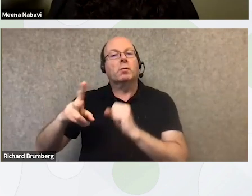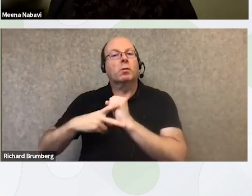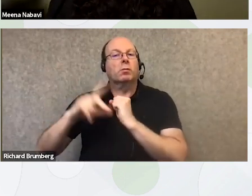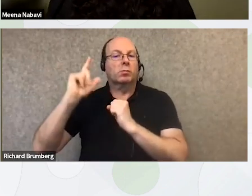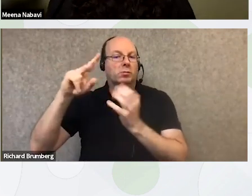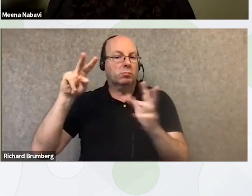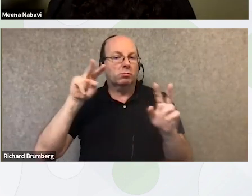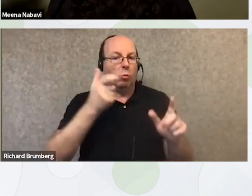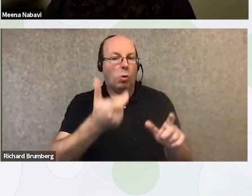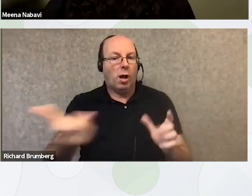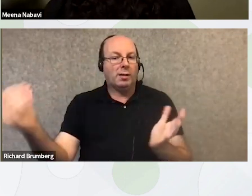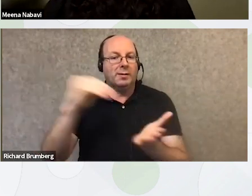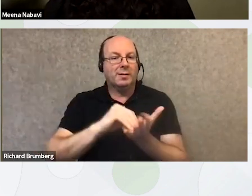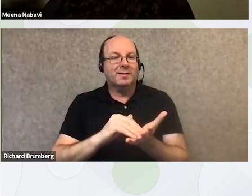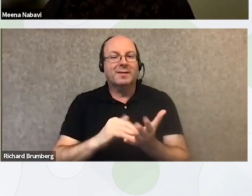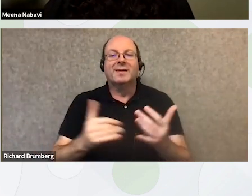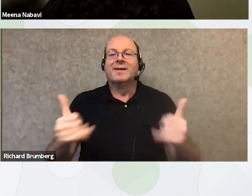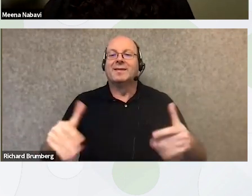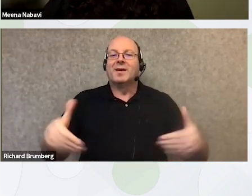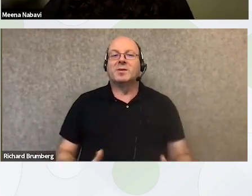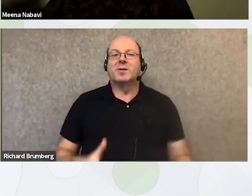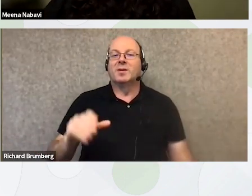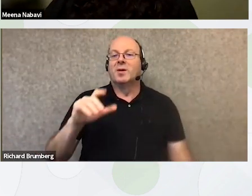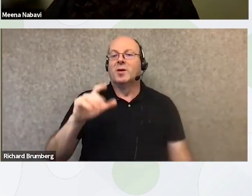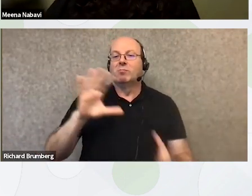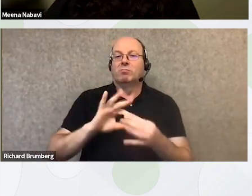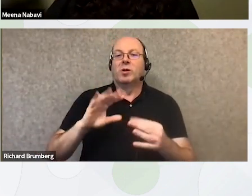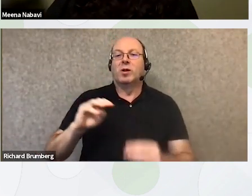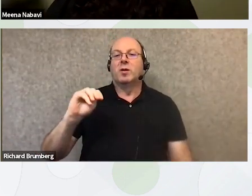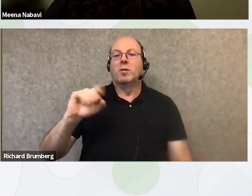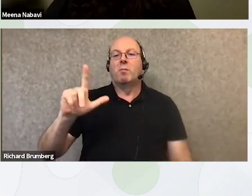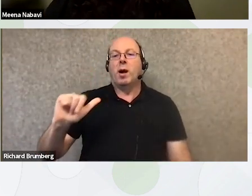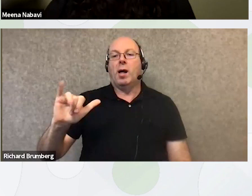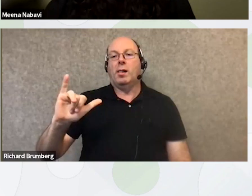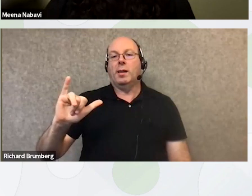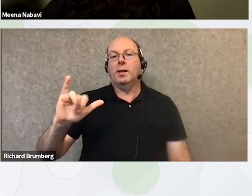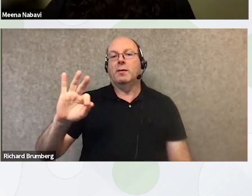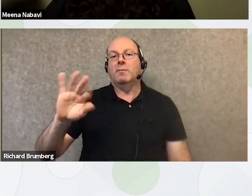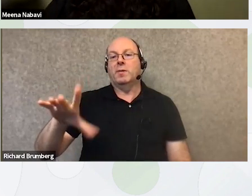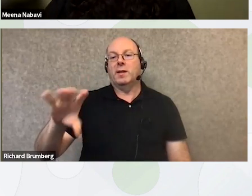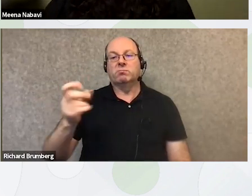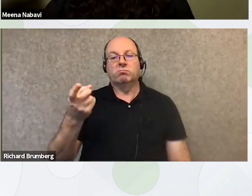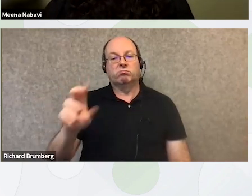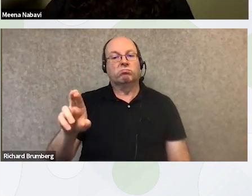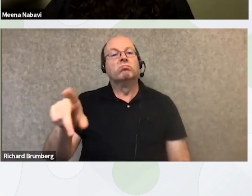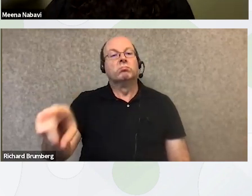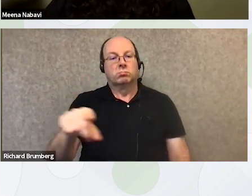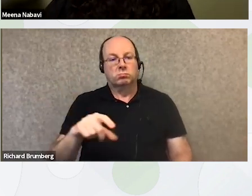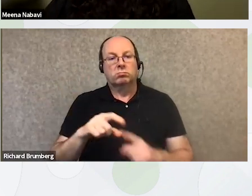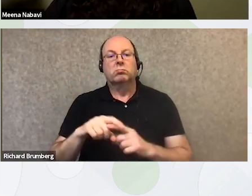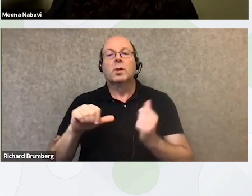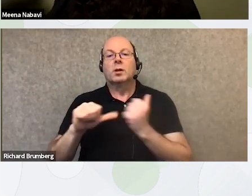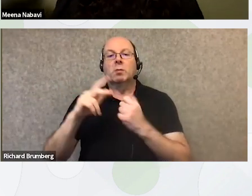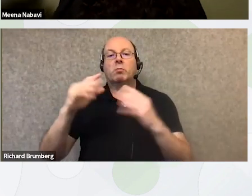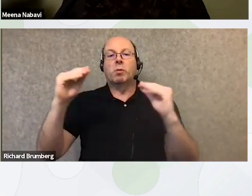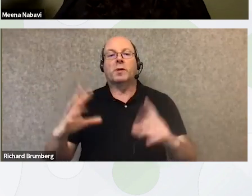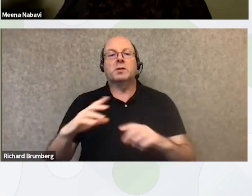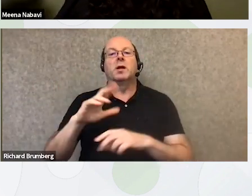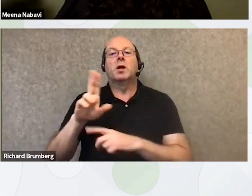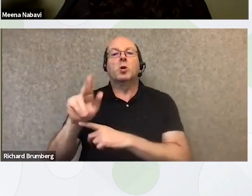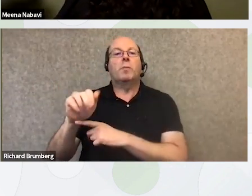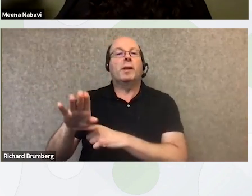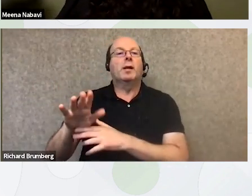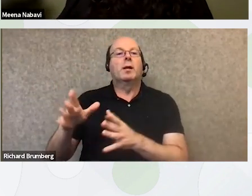arcipc@uab.edu. And finally, it's my pleasure to introduce our speaker. Dr. Molly Fleece is an assistant professor in the